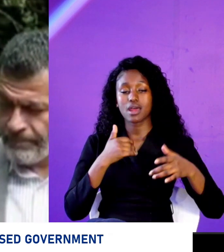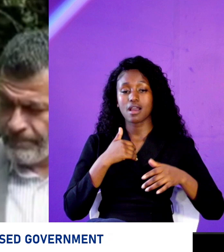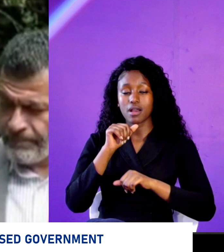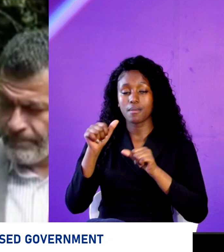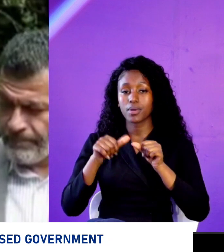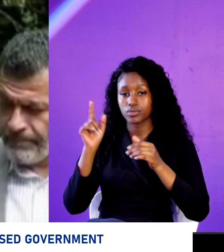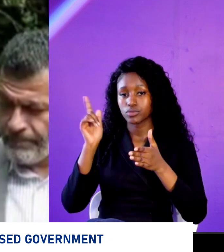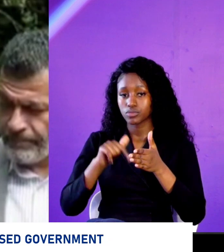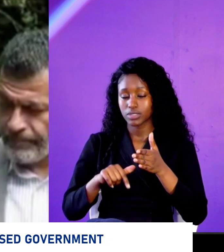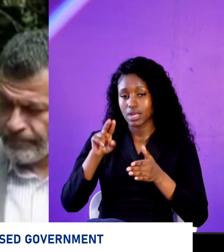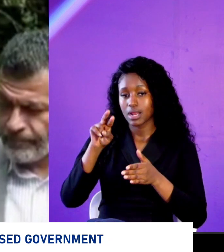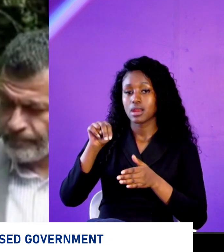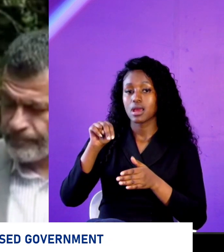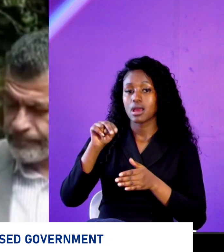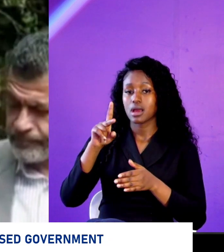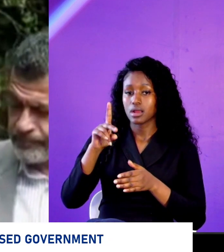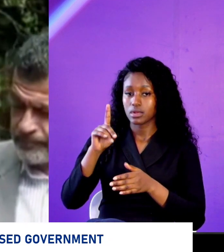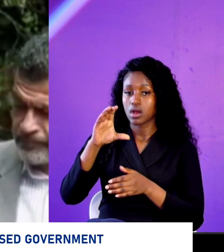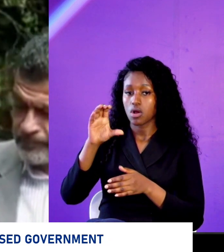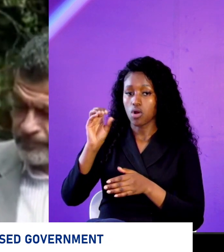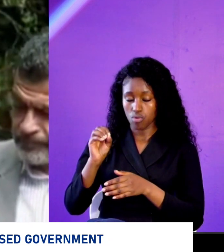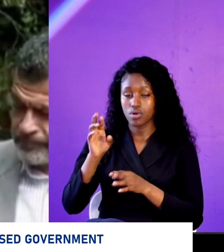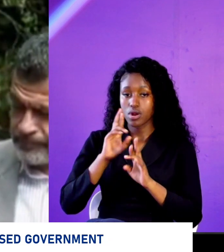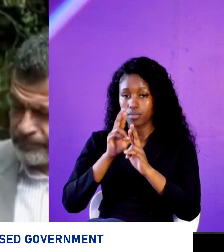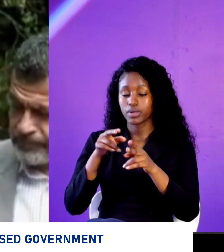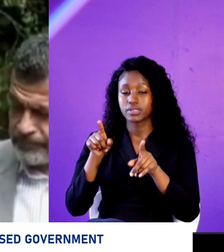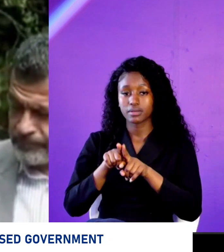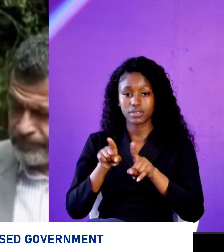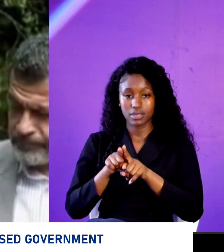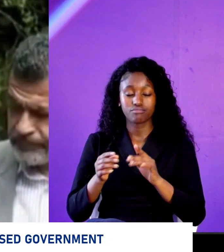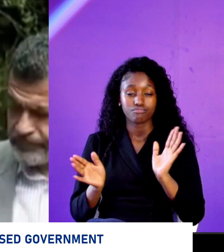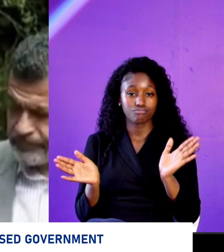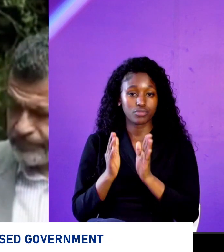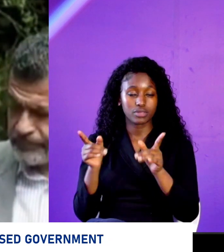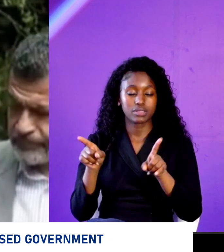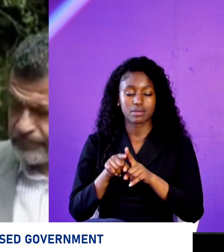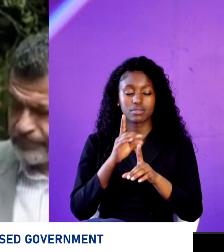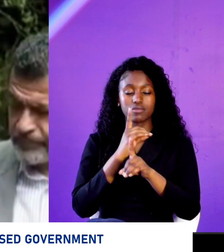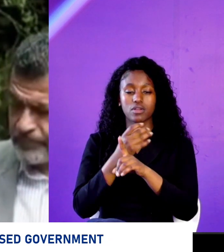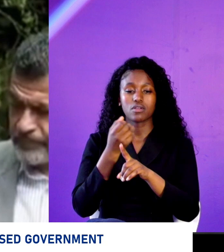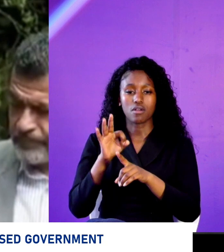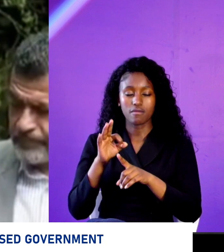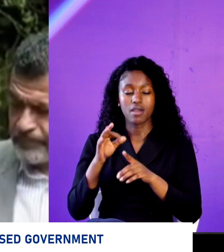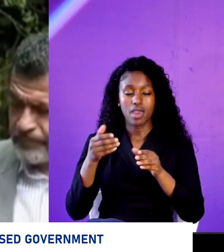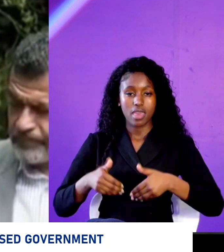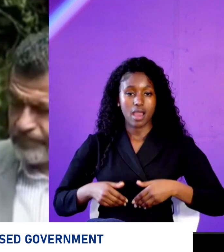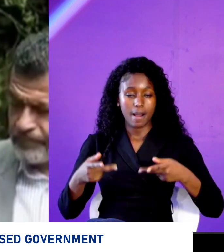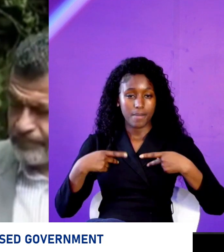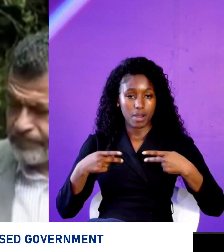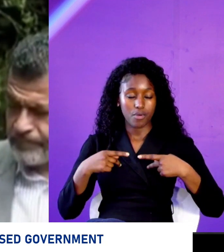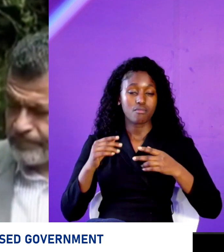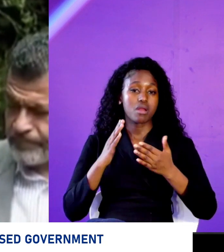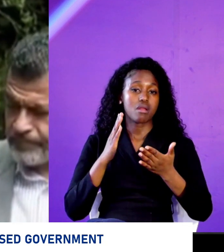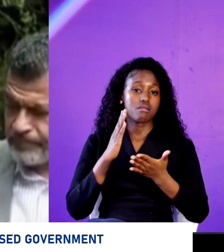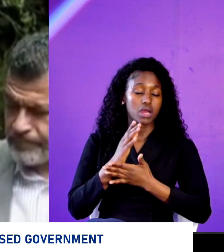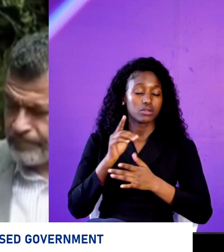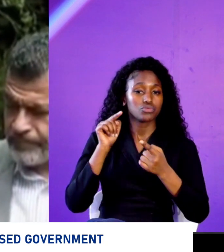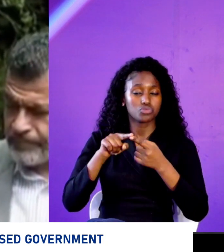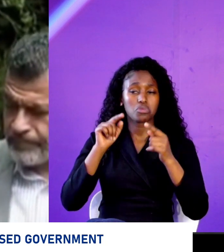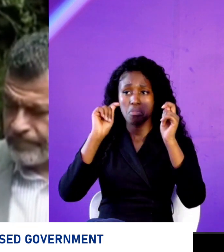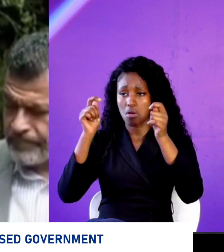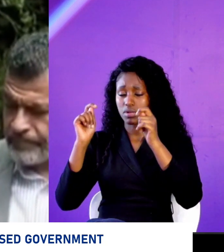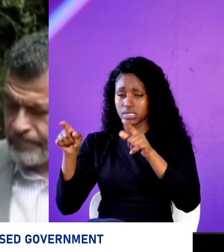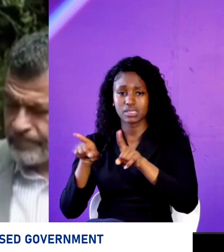of the NADCO report, promotion and protection of the livelihoods of young people, the right to peaceful assembly and